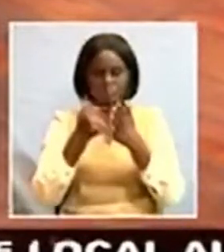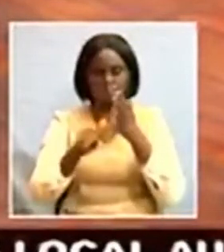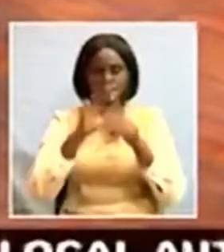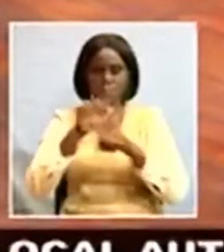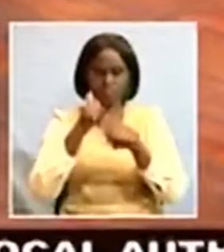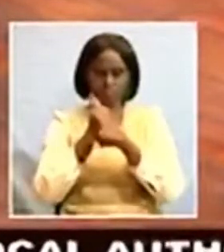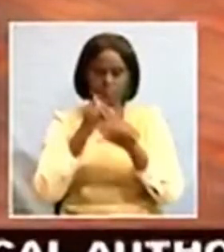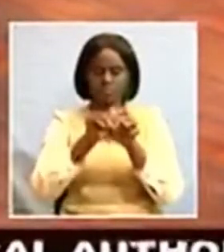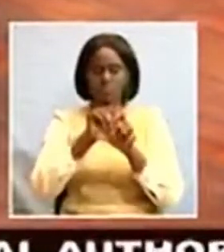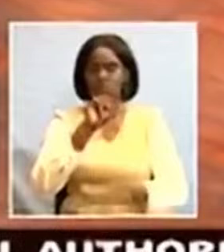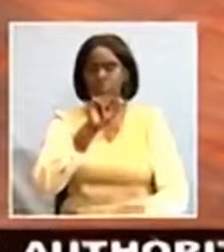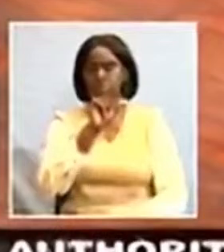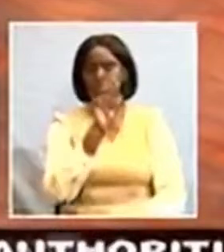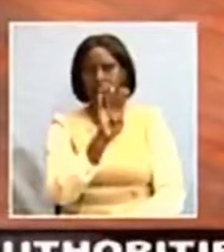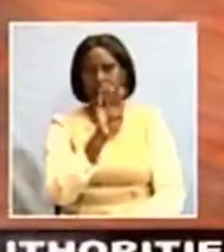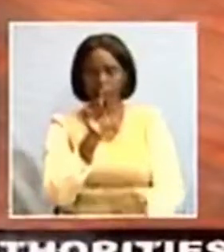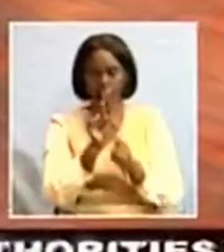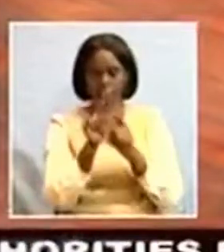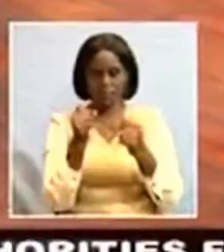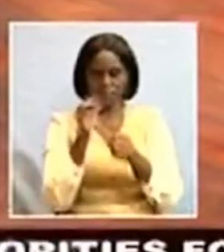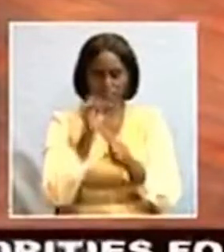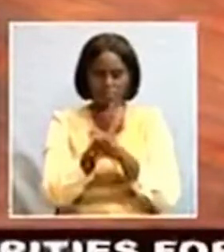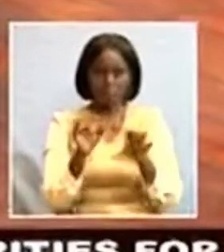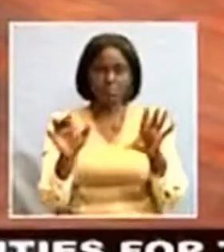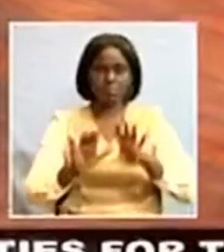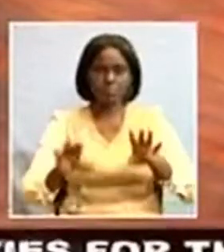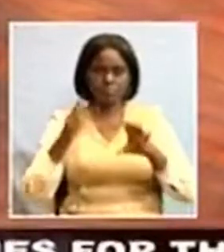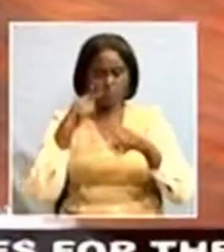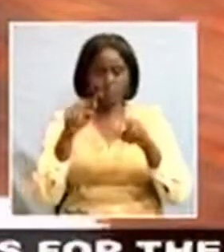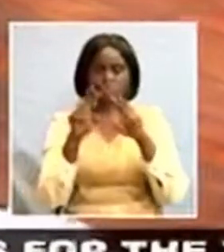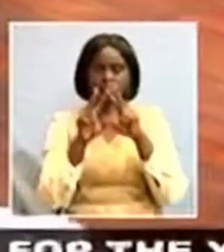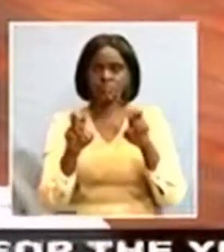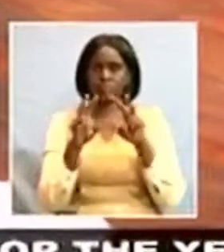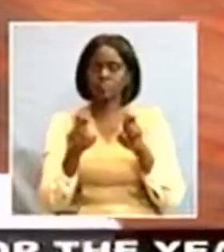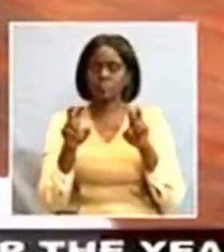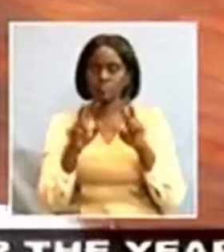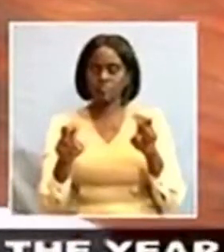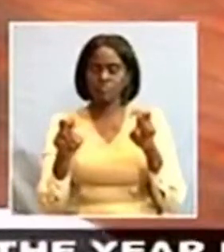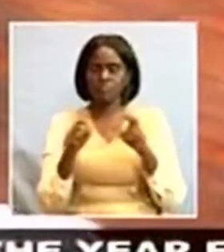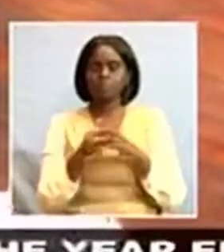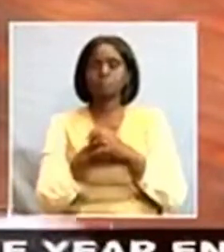in 2024 and are available for verification.